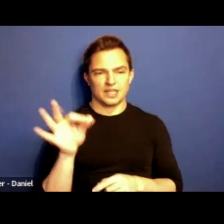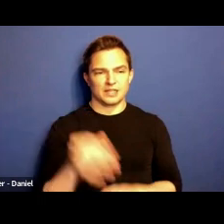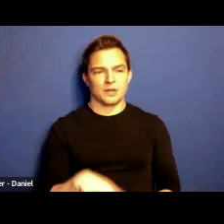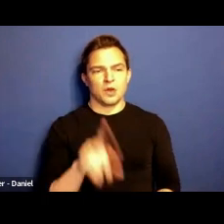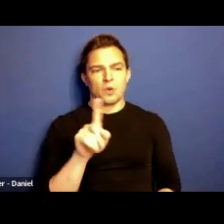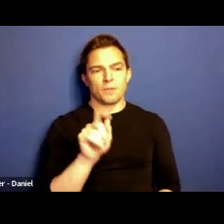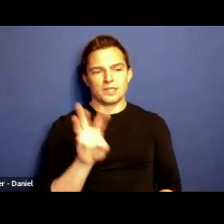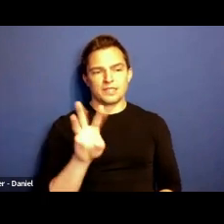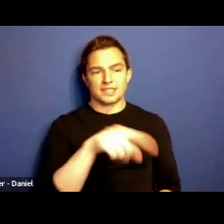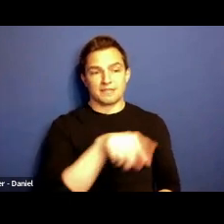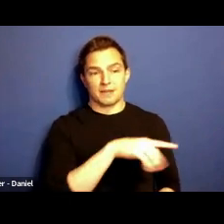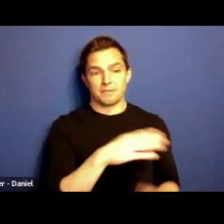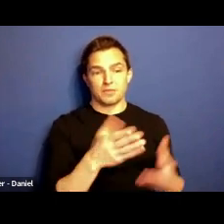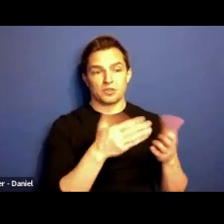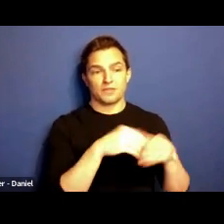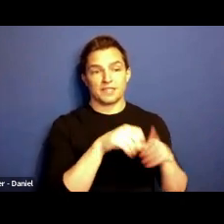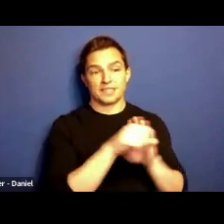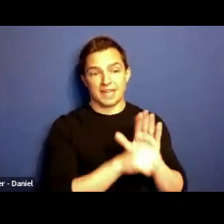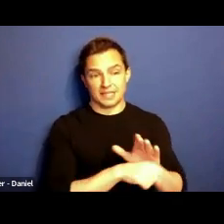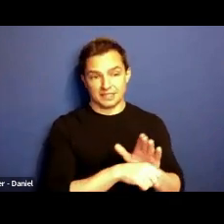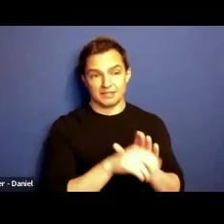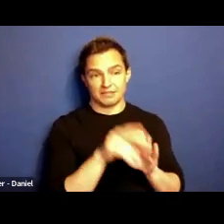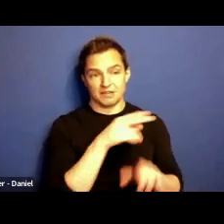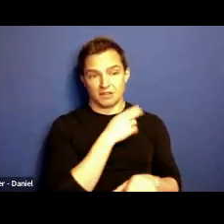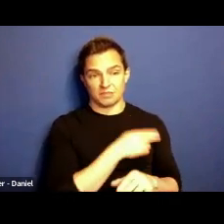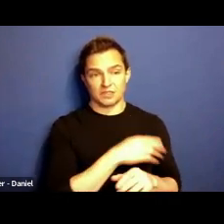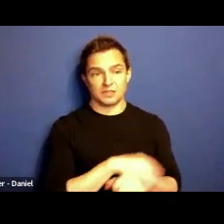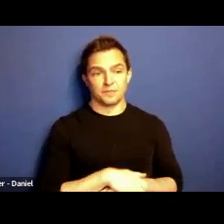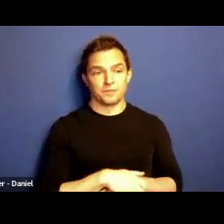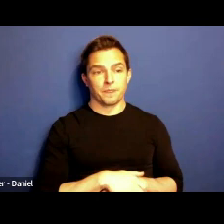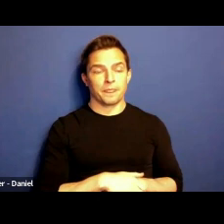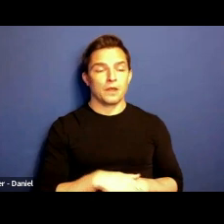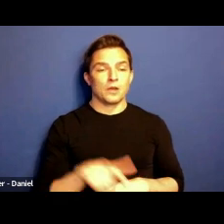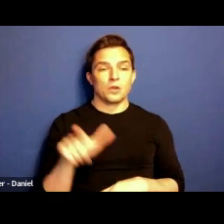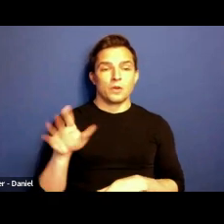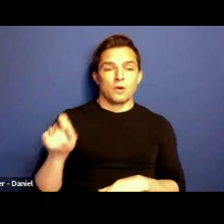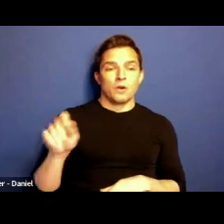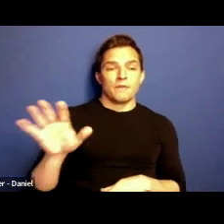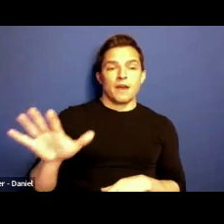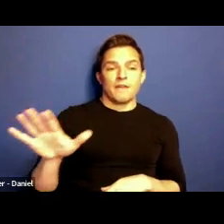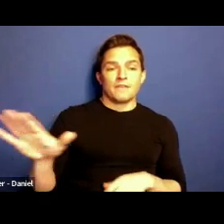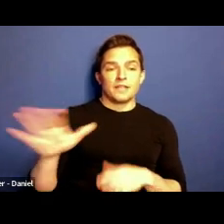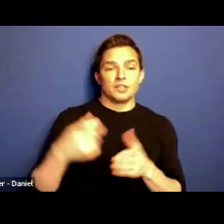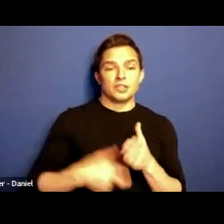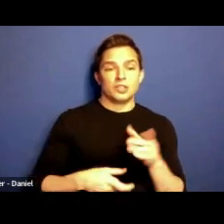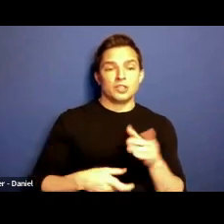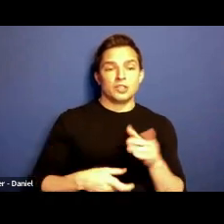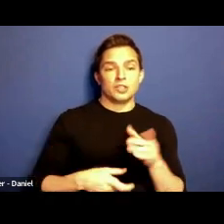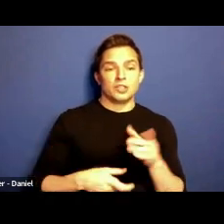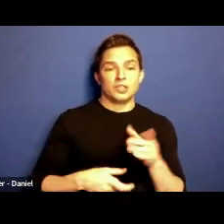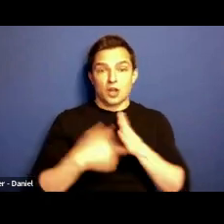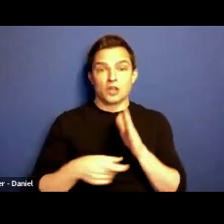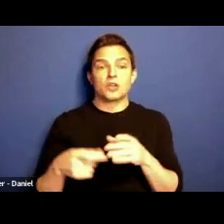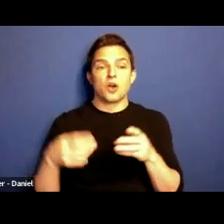those people were served in state hospitals during the year, but 24.5% of their expenditures went for that.